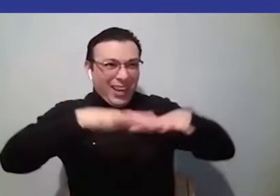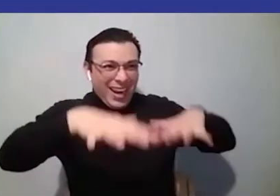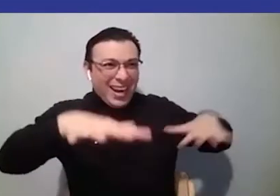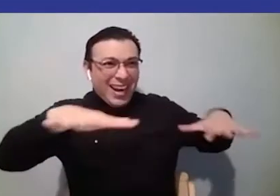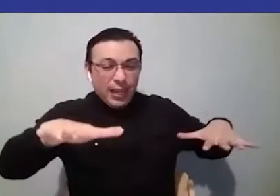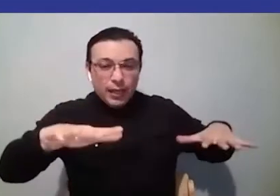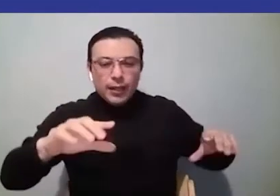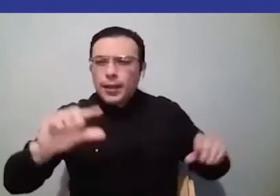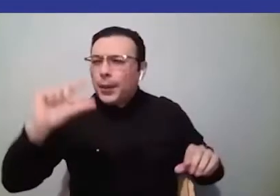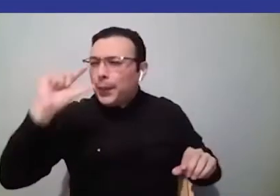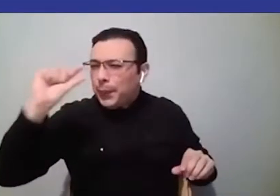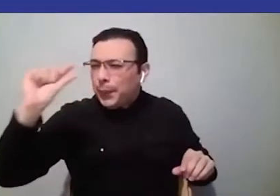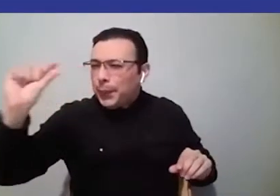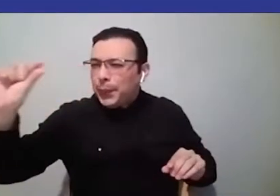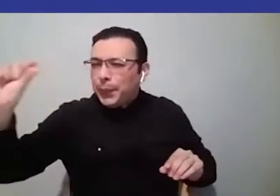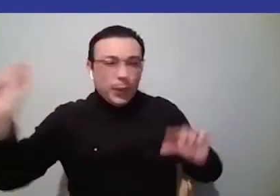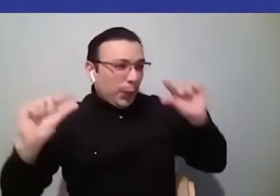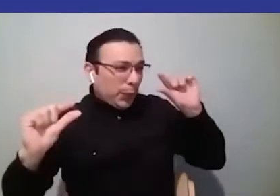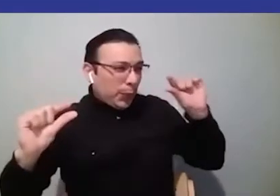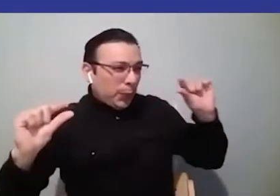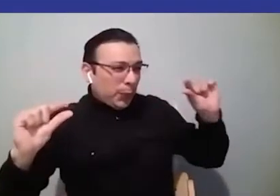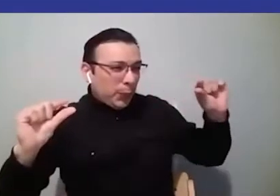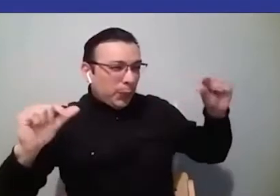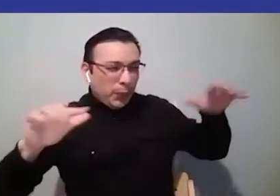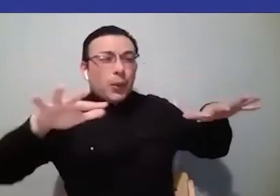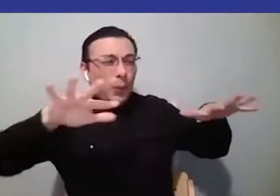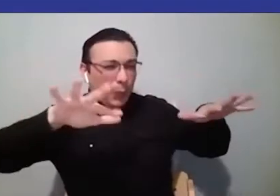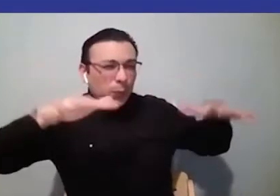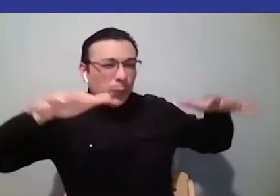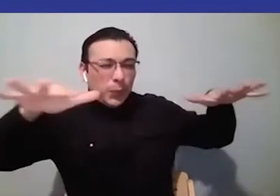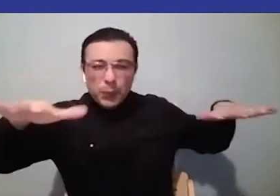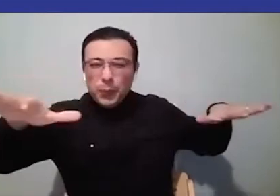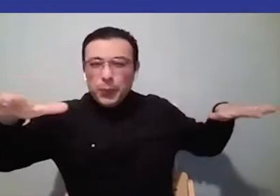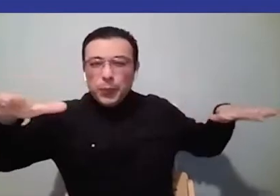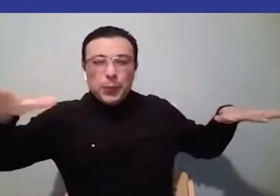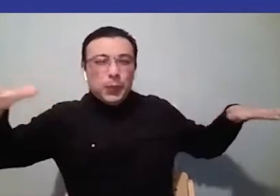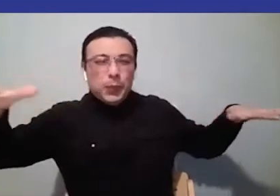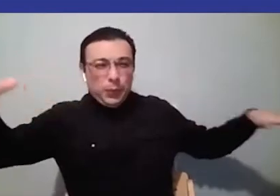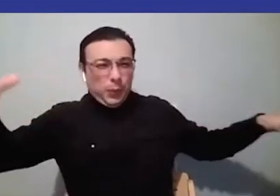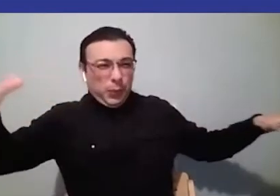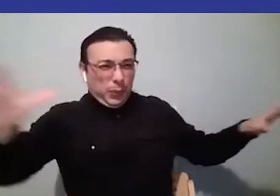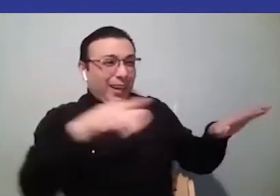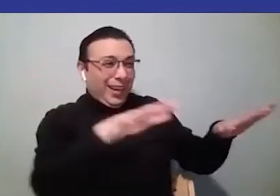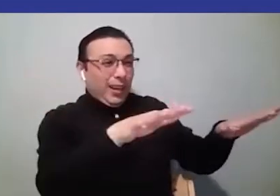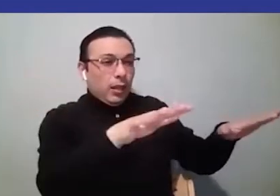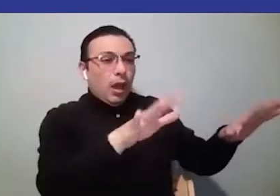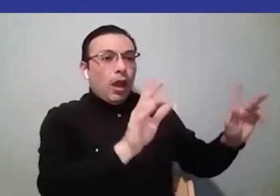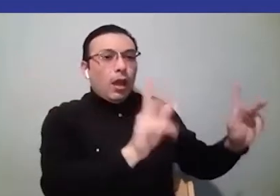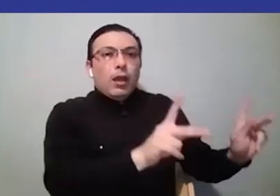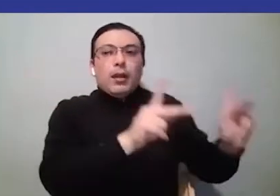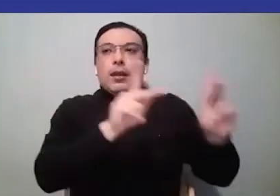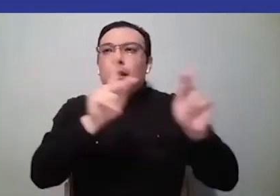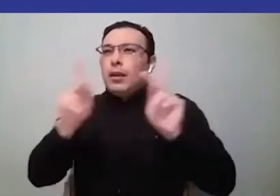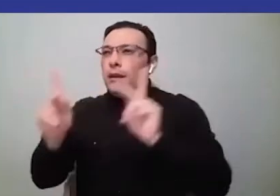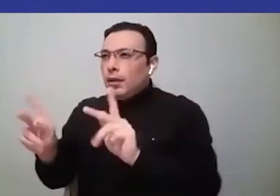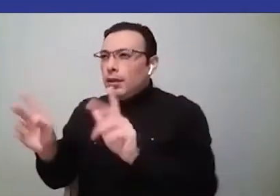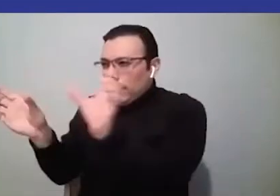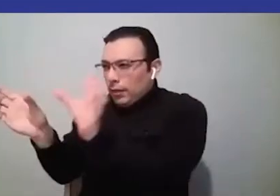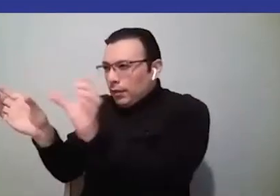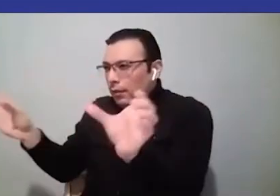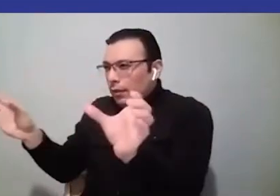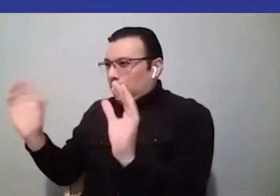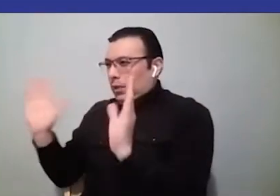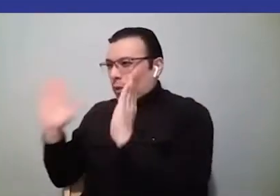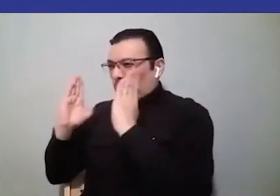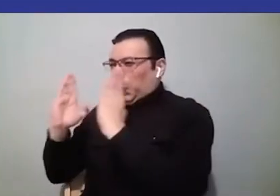Because there's no interruption of that landscape. It goes on and on and on. And so in my experience now, those two